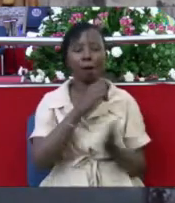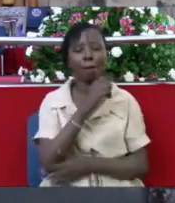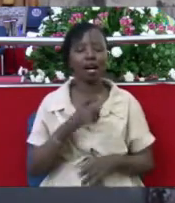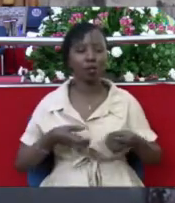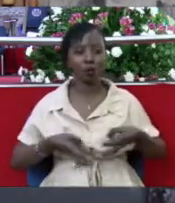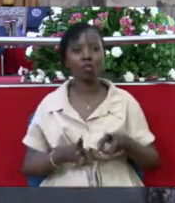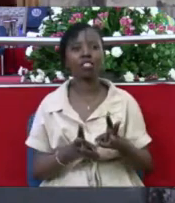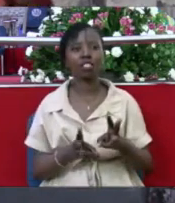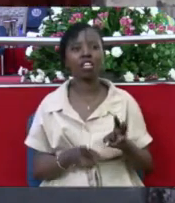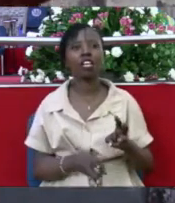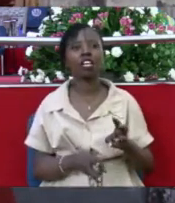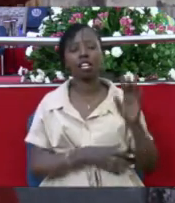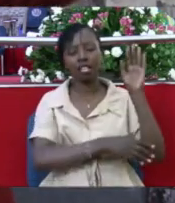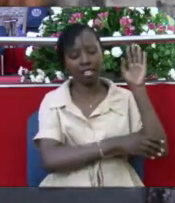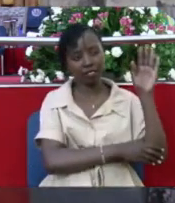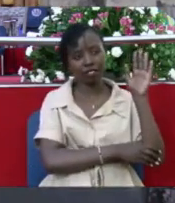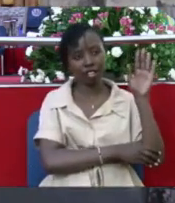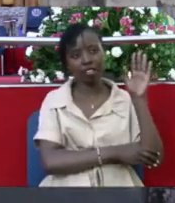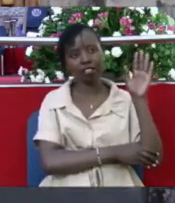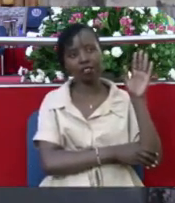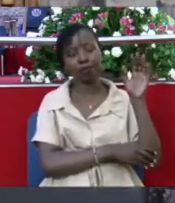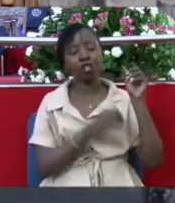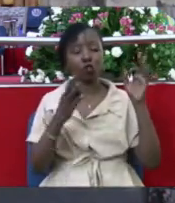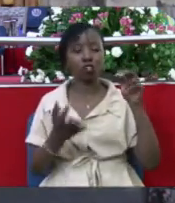want you to lift up your hand. If you're standing, you can lift up your hand.